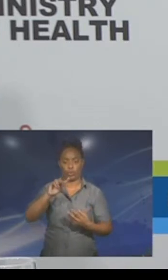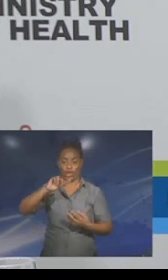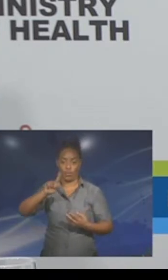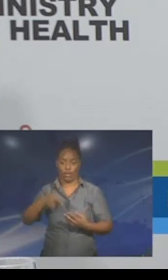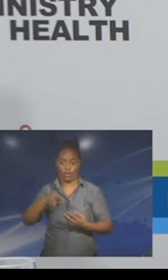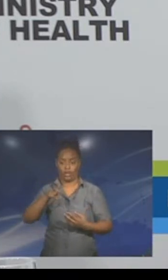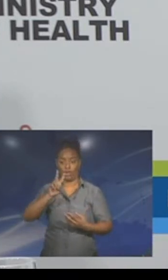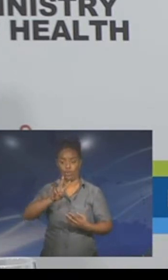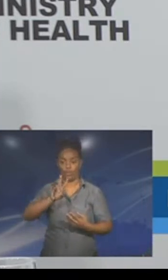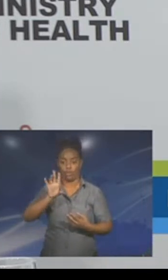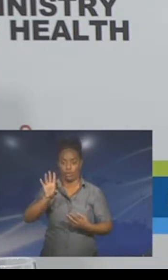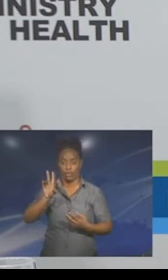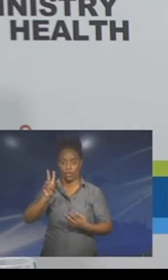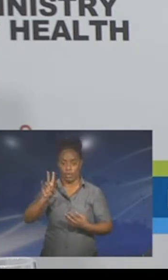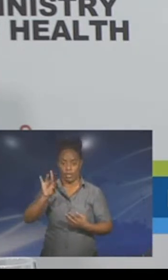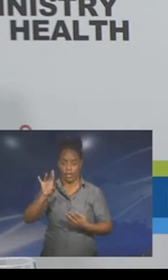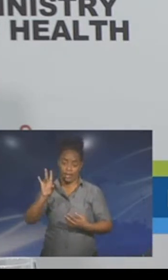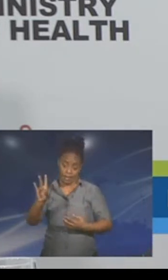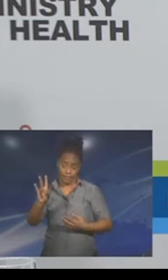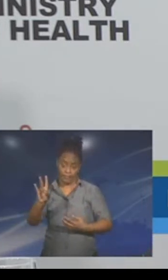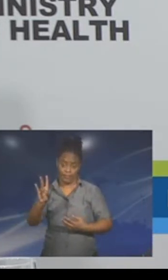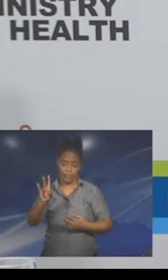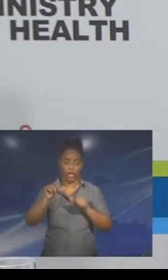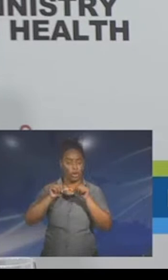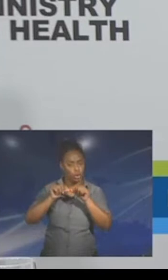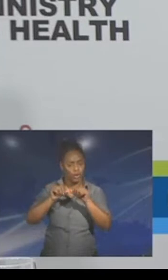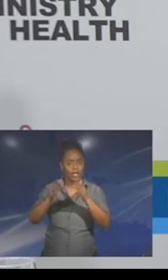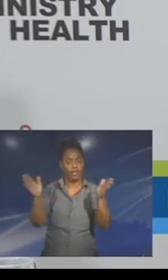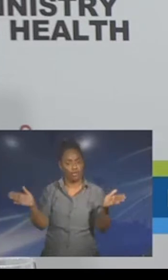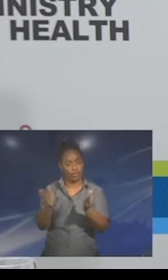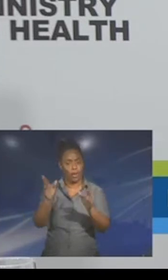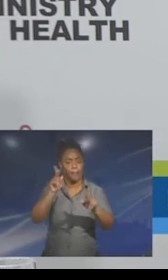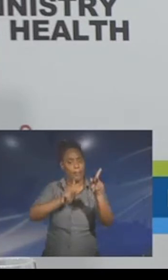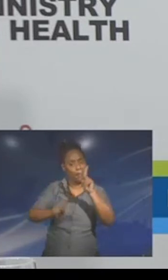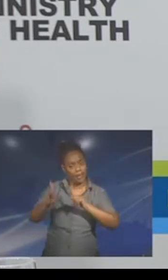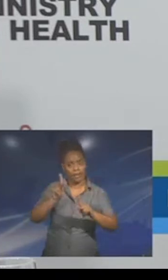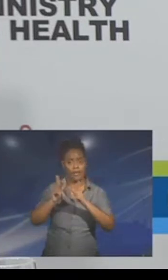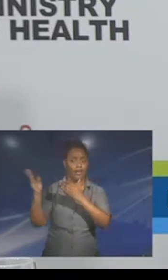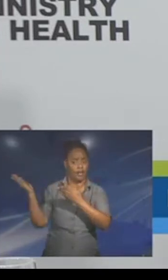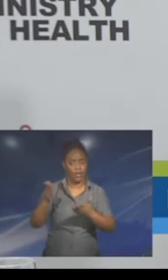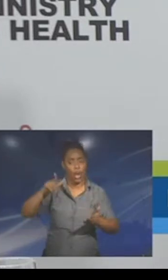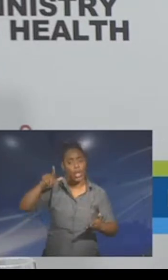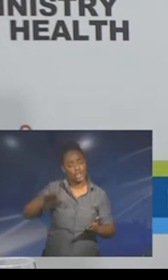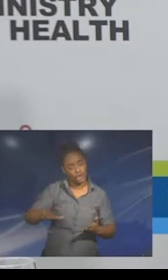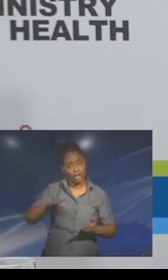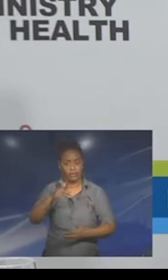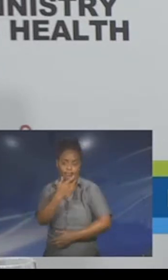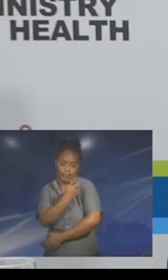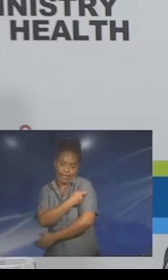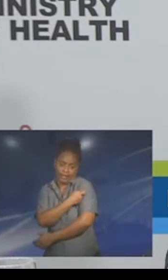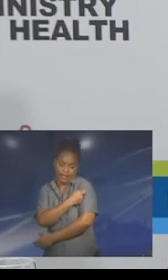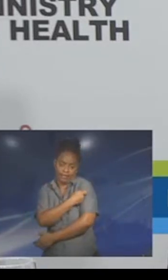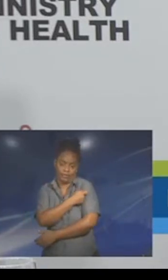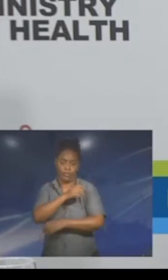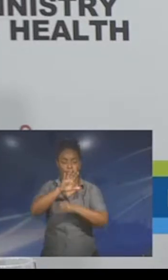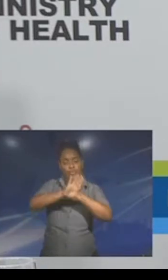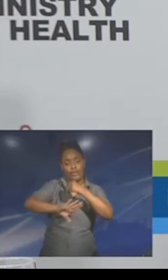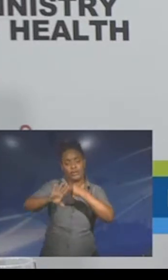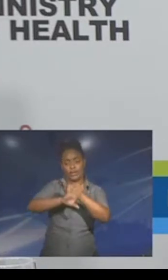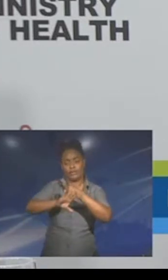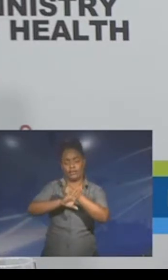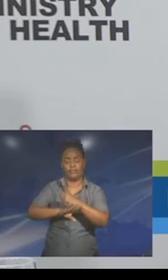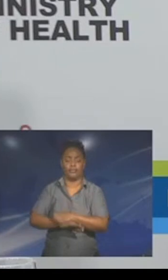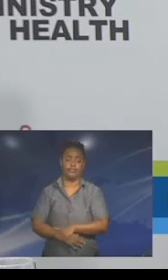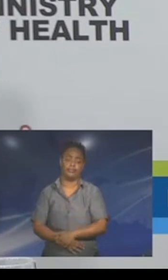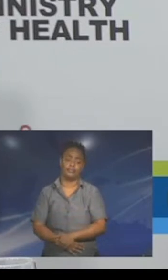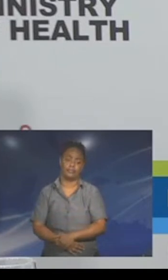2,687. So we still continue to urge people to get vaccinated, get that extra layer of protection. At this point